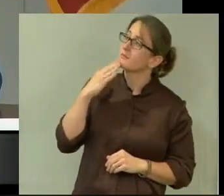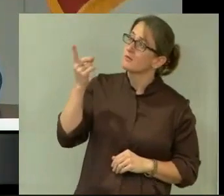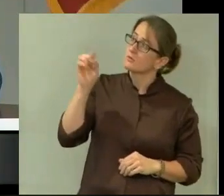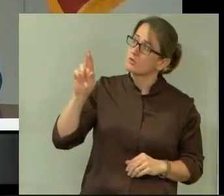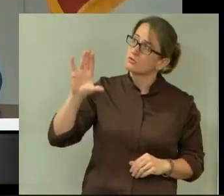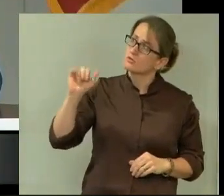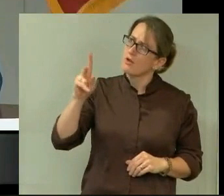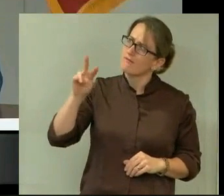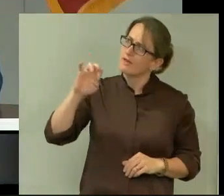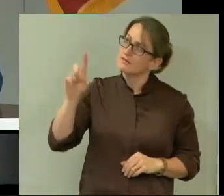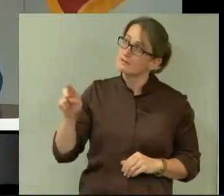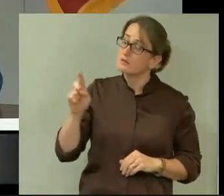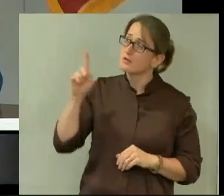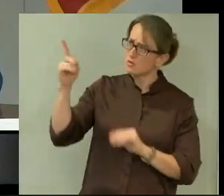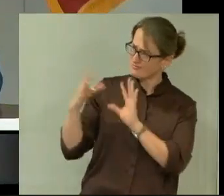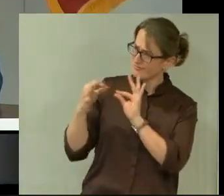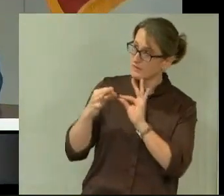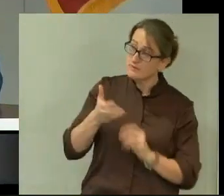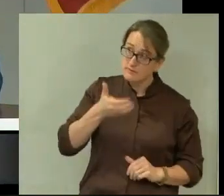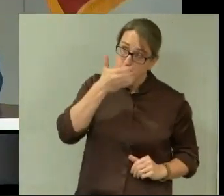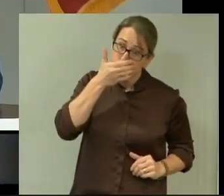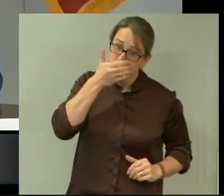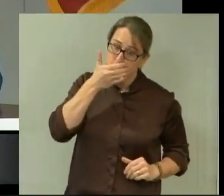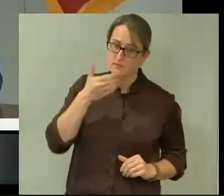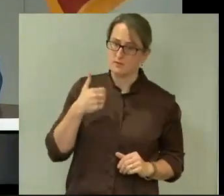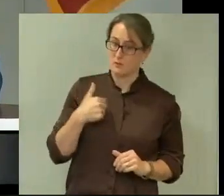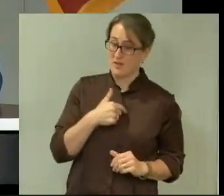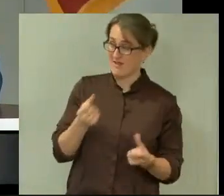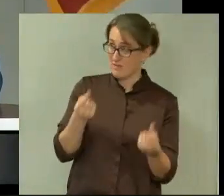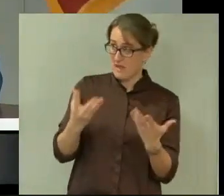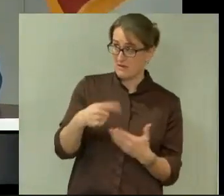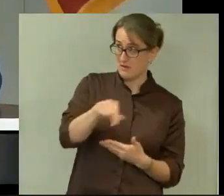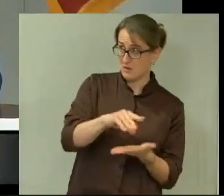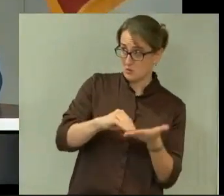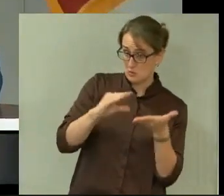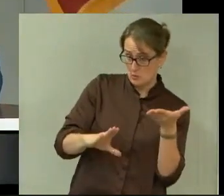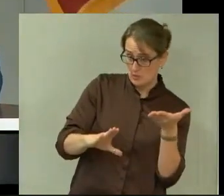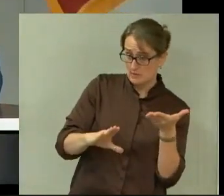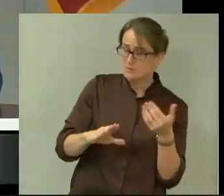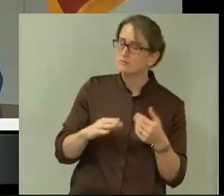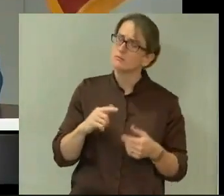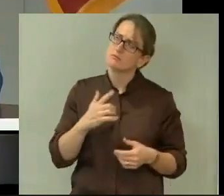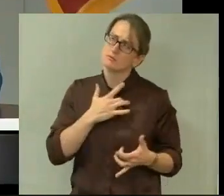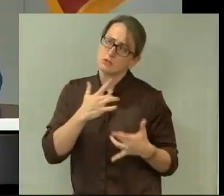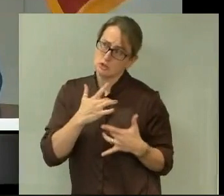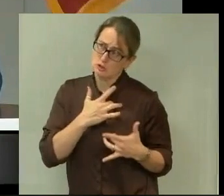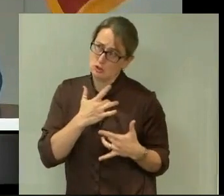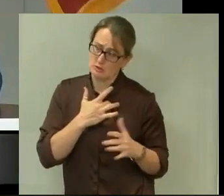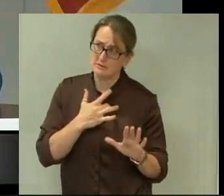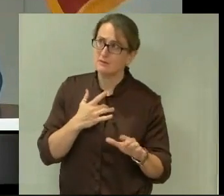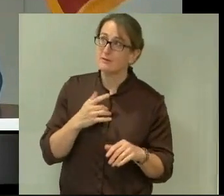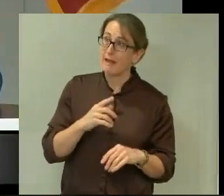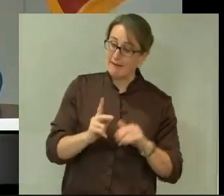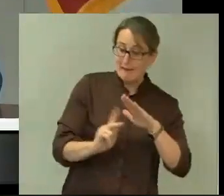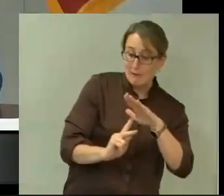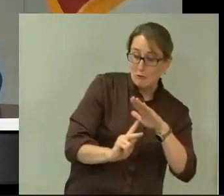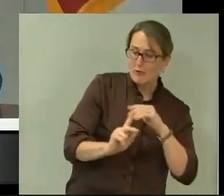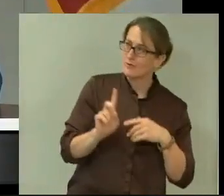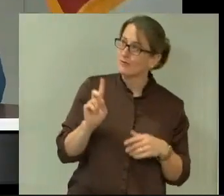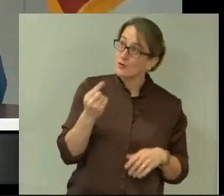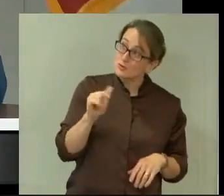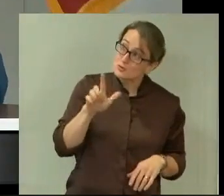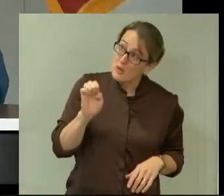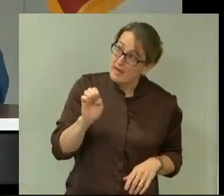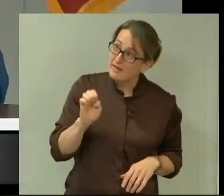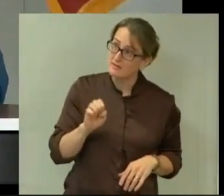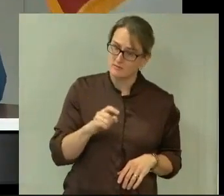mentioned face masks. We have a lot of students, there's some concerns around having kindergartners and first graders being able